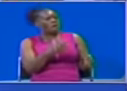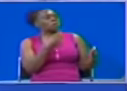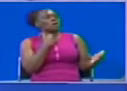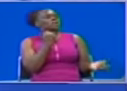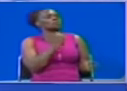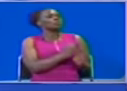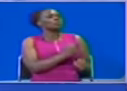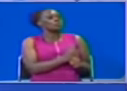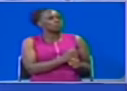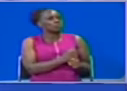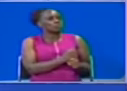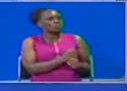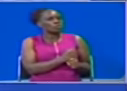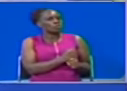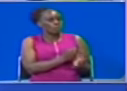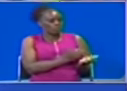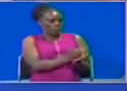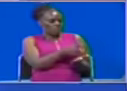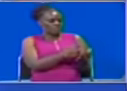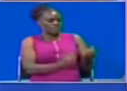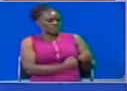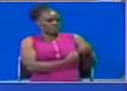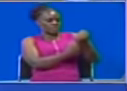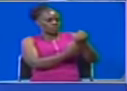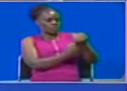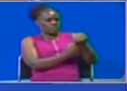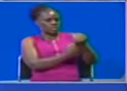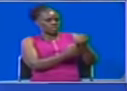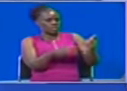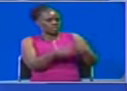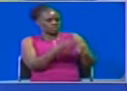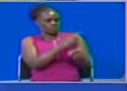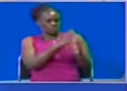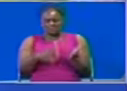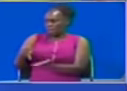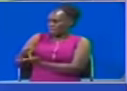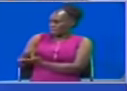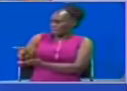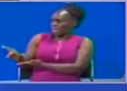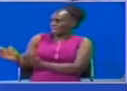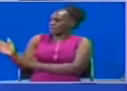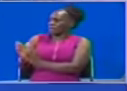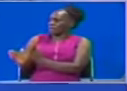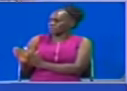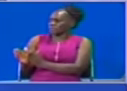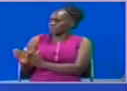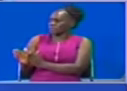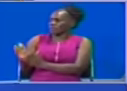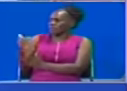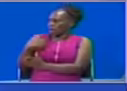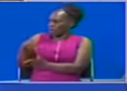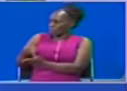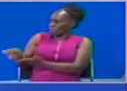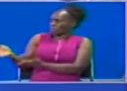pay. And that is what the fund is all about, supporting our fellow doctors. And is there going to be a repayment plan on this? Yes, there is a repayment